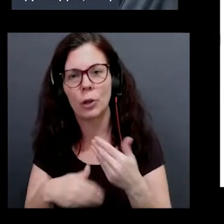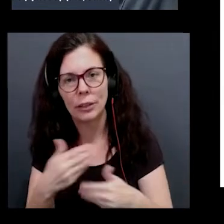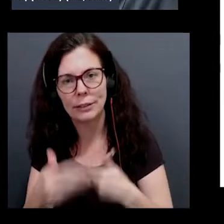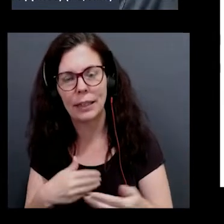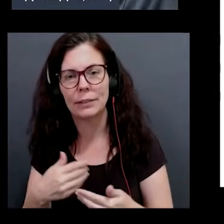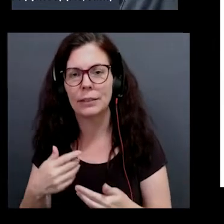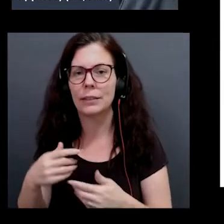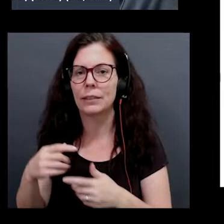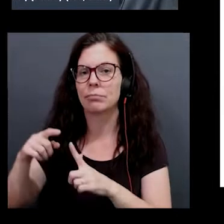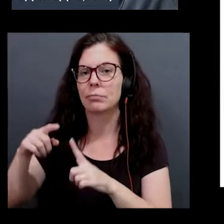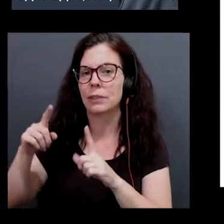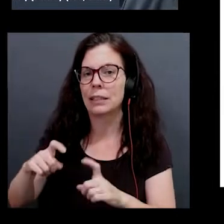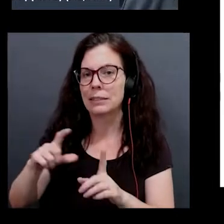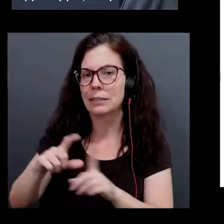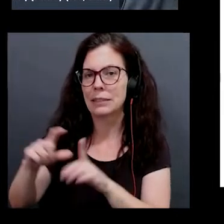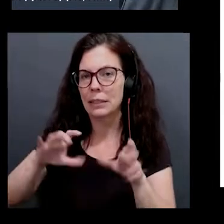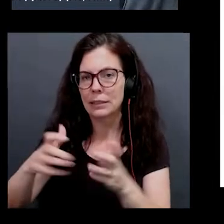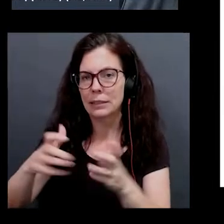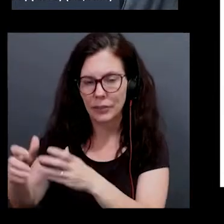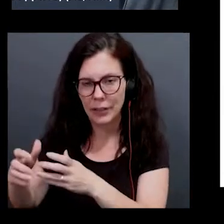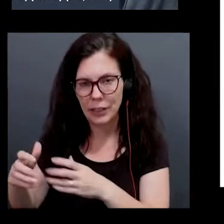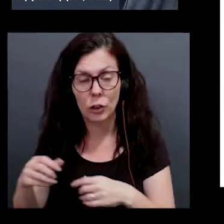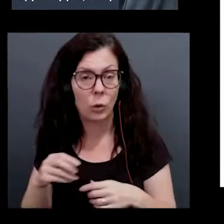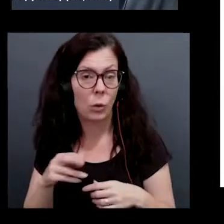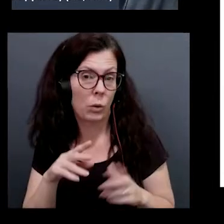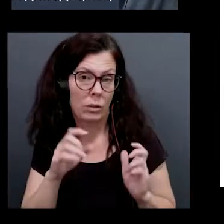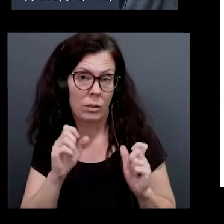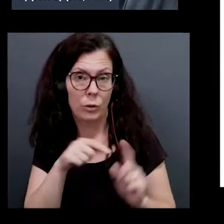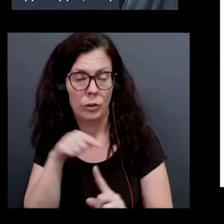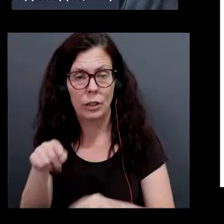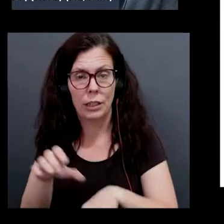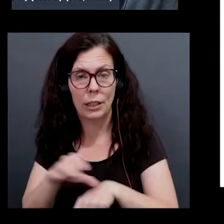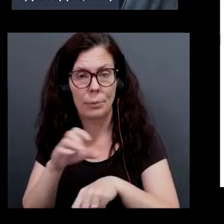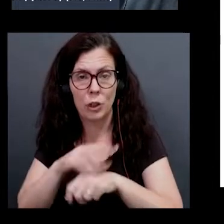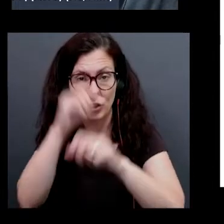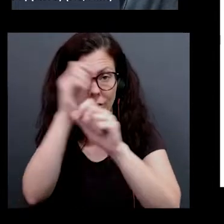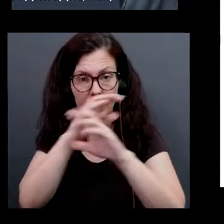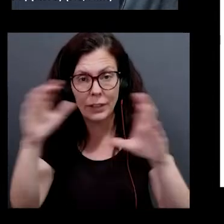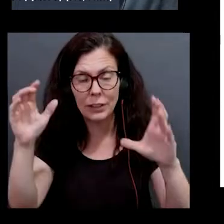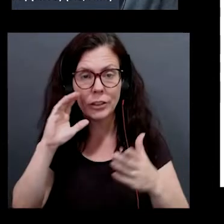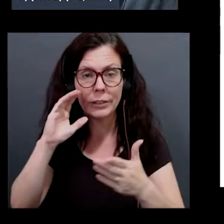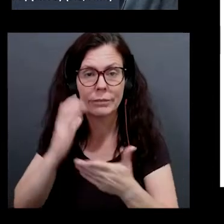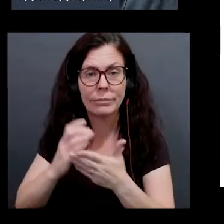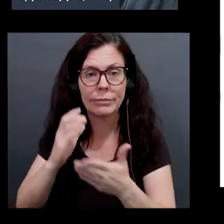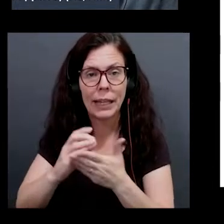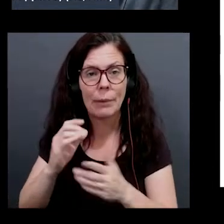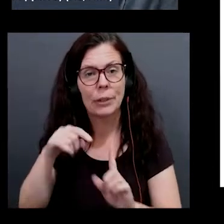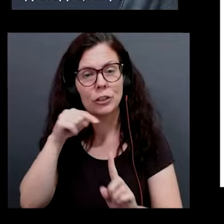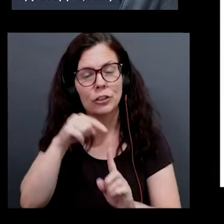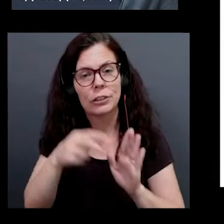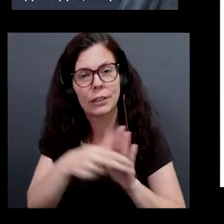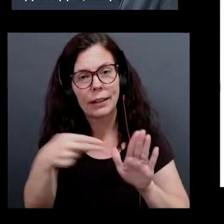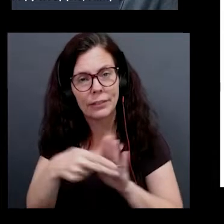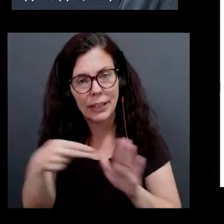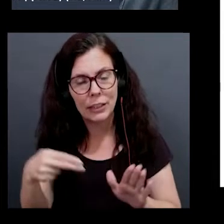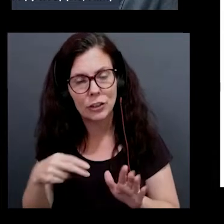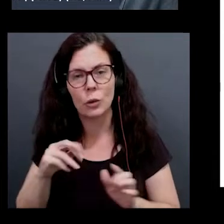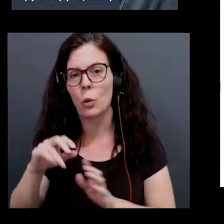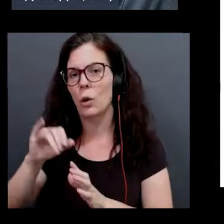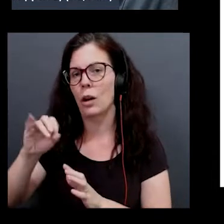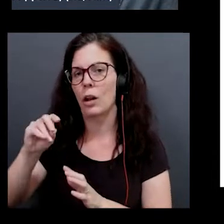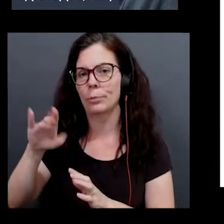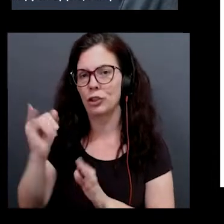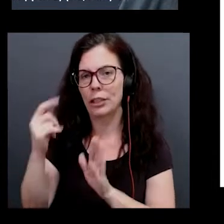text classification, or we can even take you into computer vision, image classification, or object detection. And here we have a list